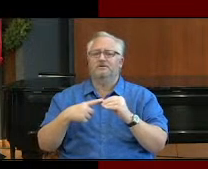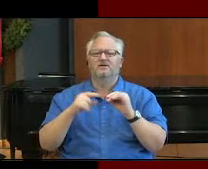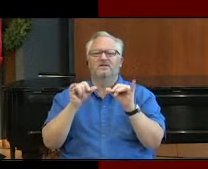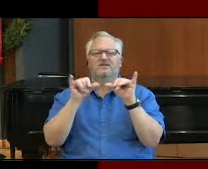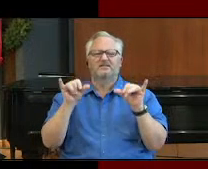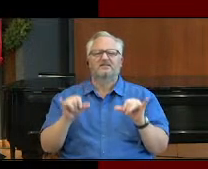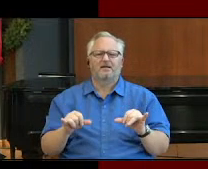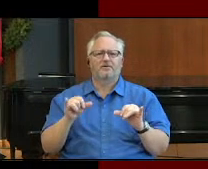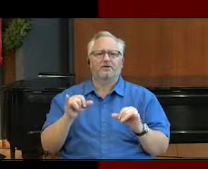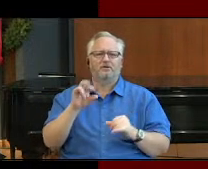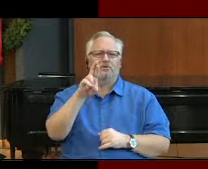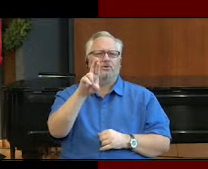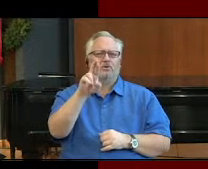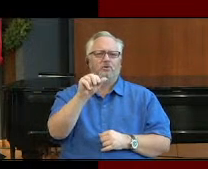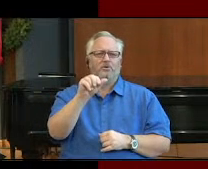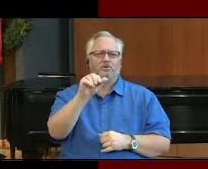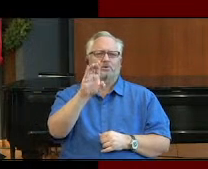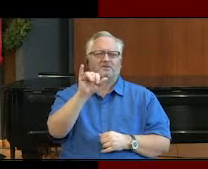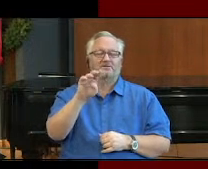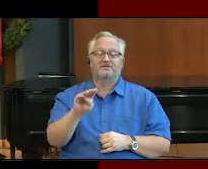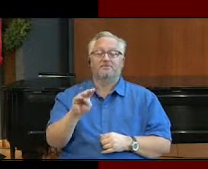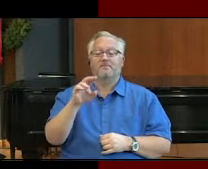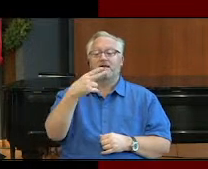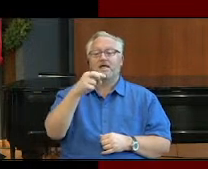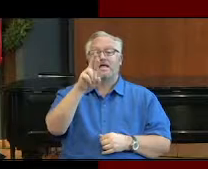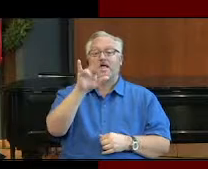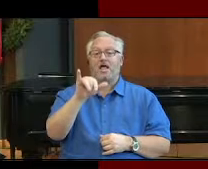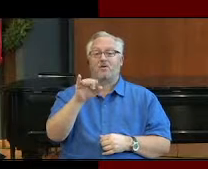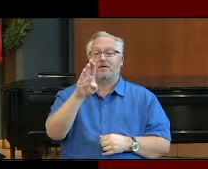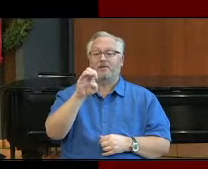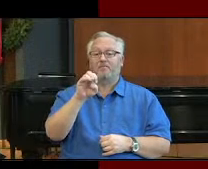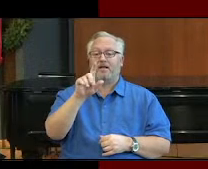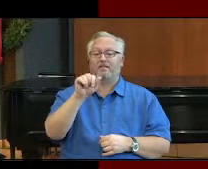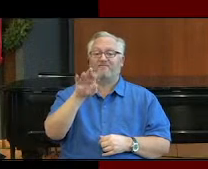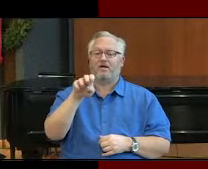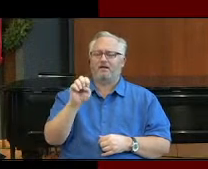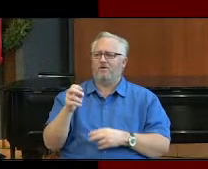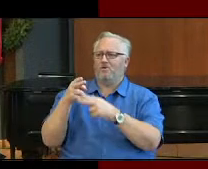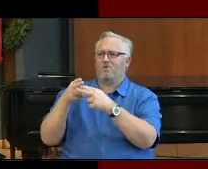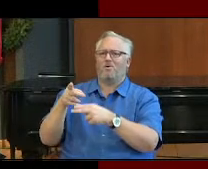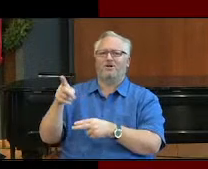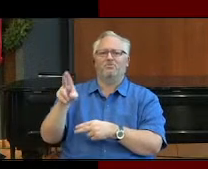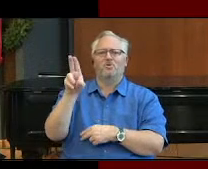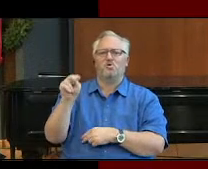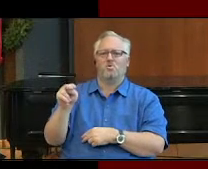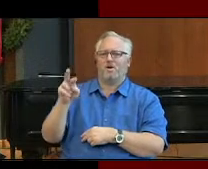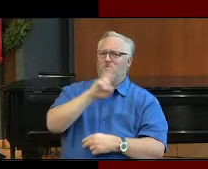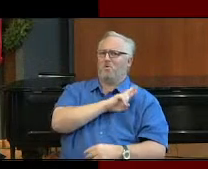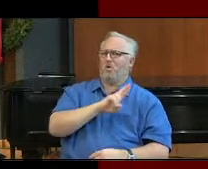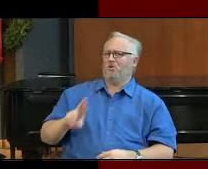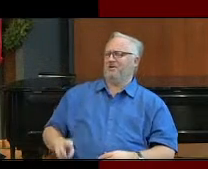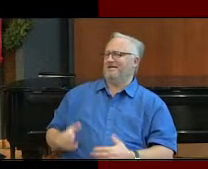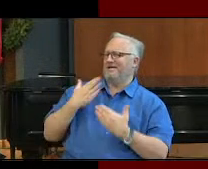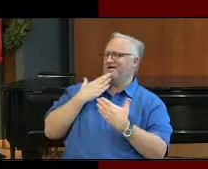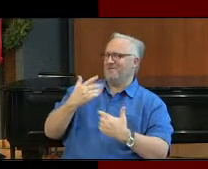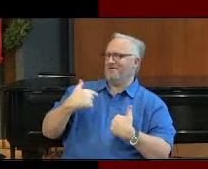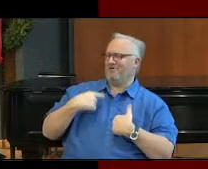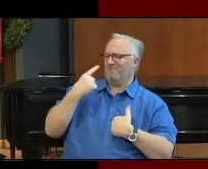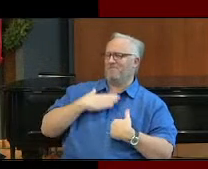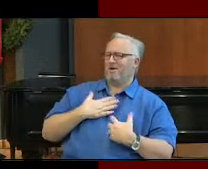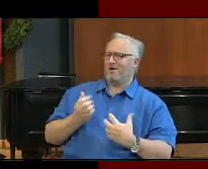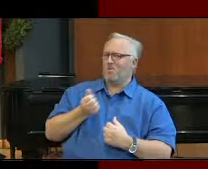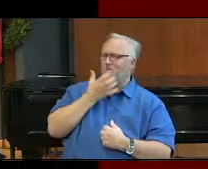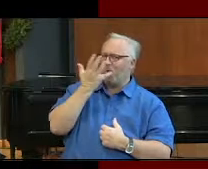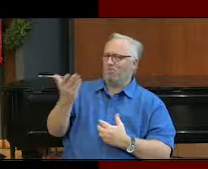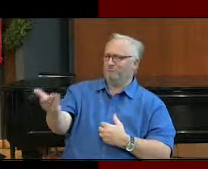systemic racism. I called Harry Belafonte UN royalty, and Belafonte thanked me for my warm